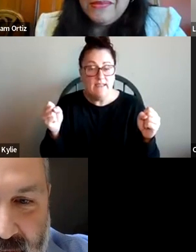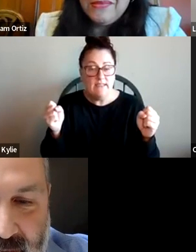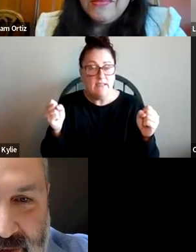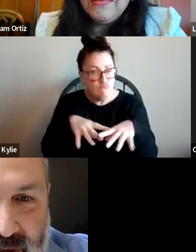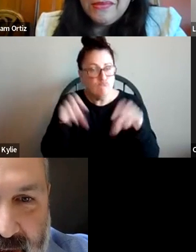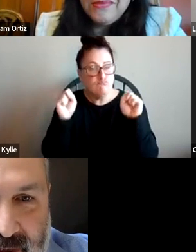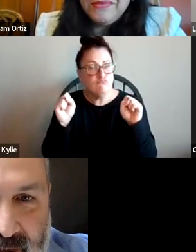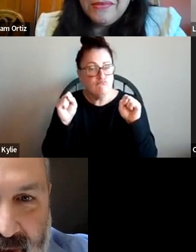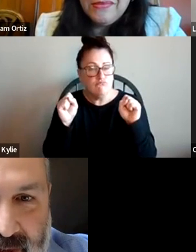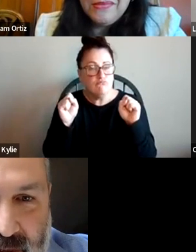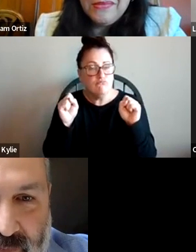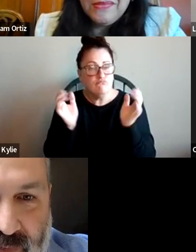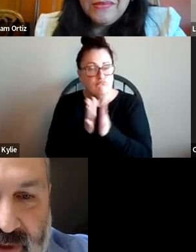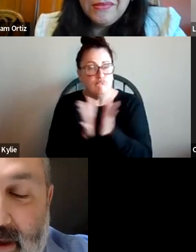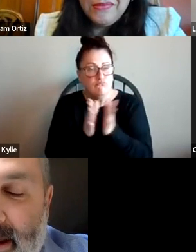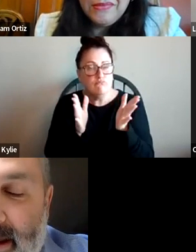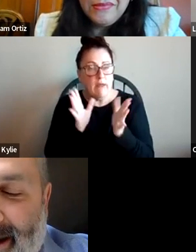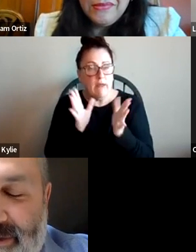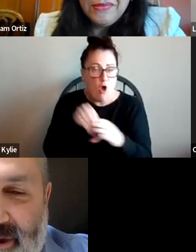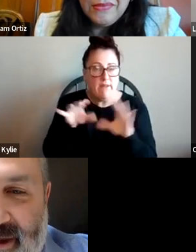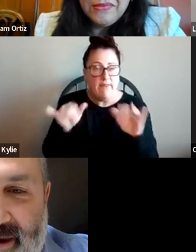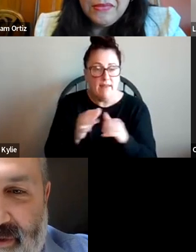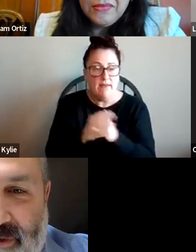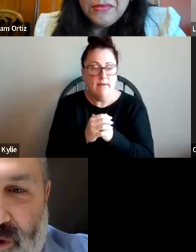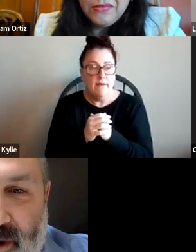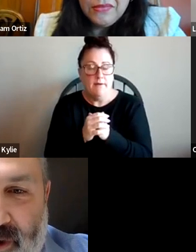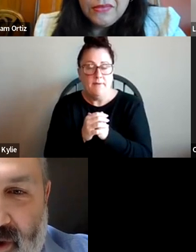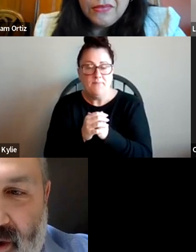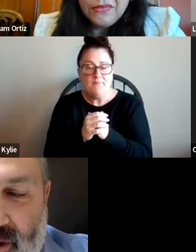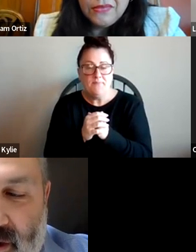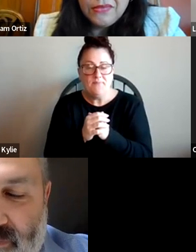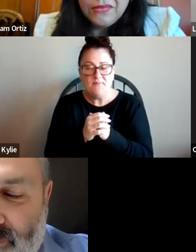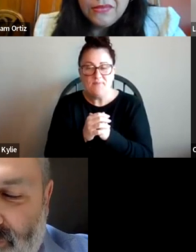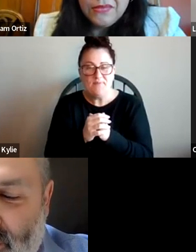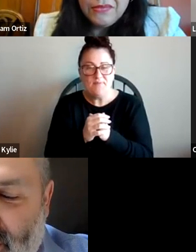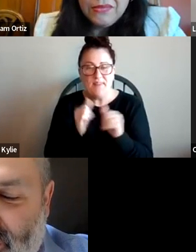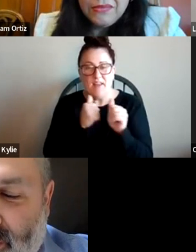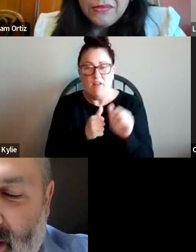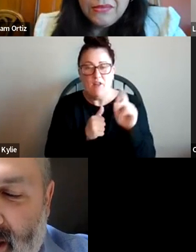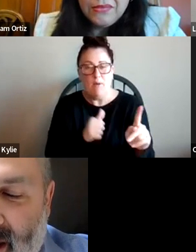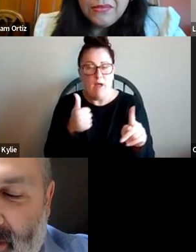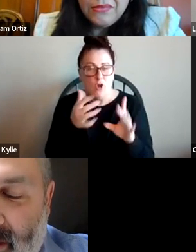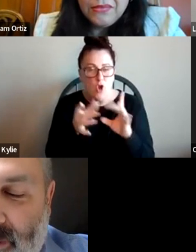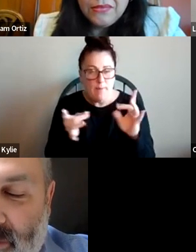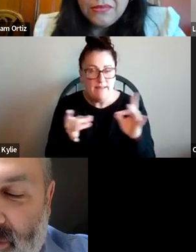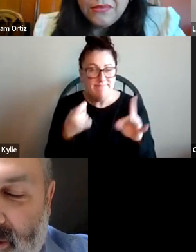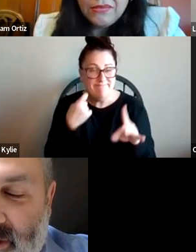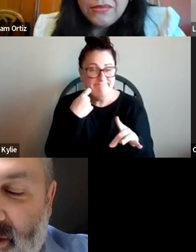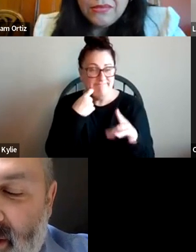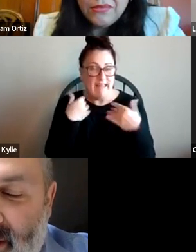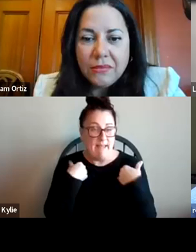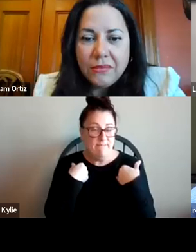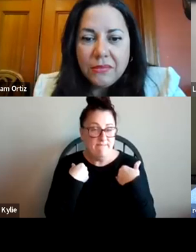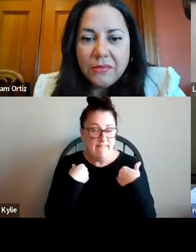on and be involved in. And I'd just like to end just following up on a few remarks earlier. I really would like